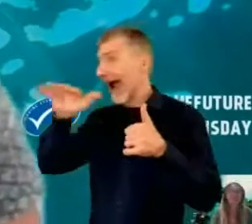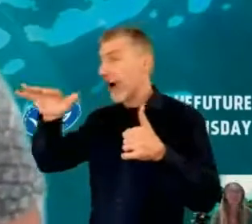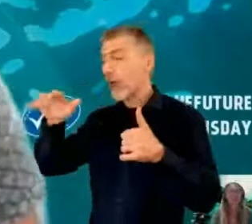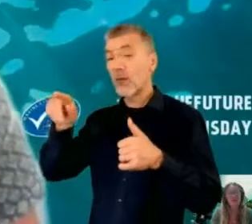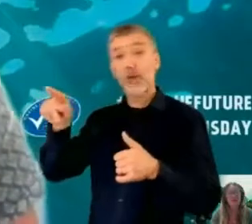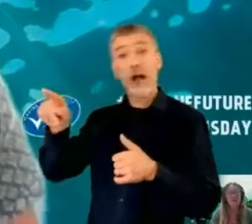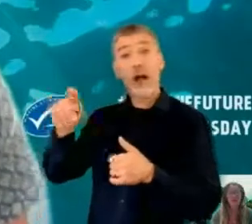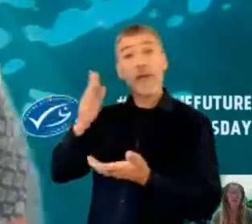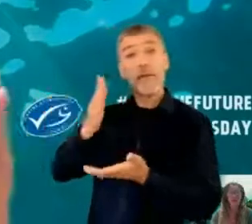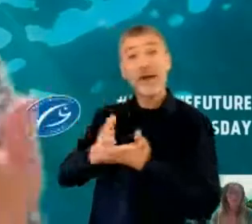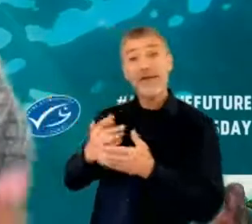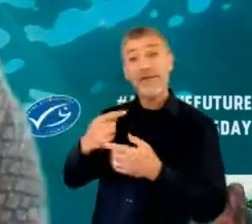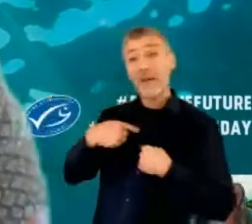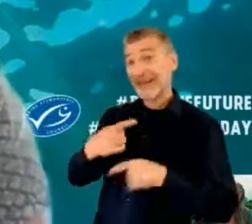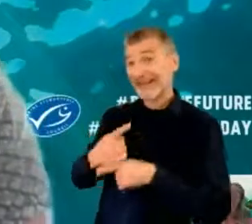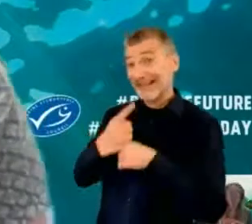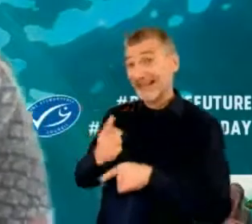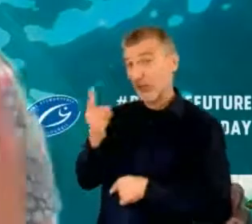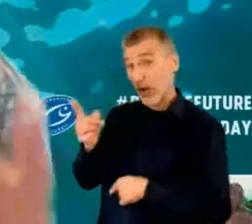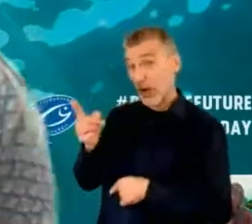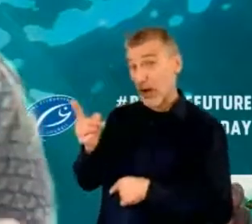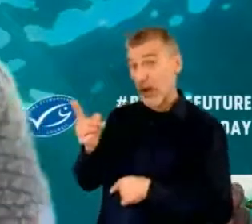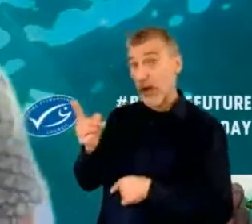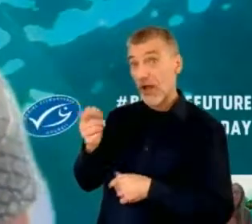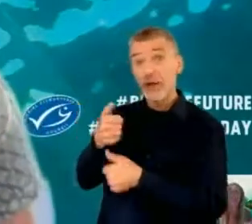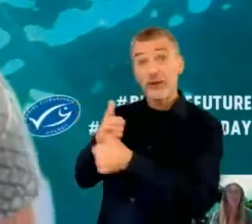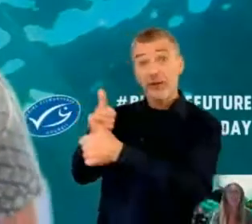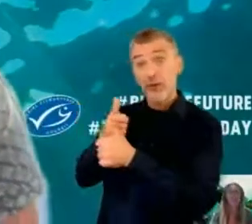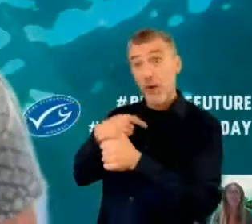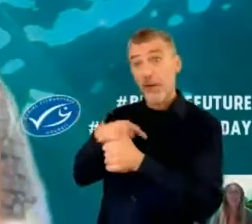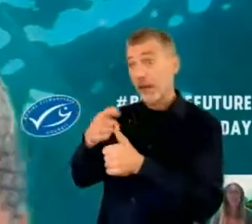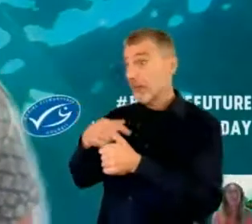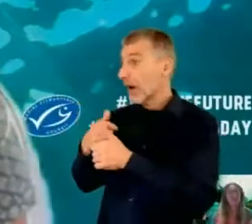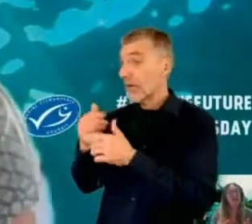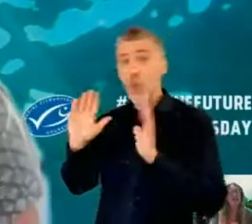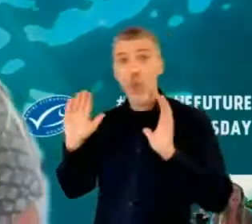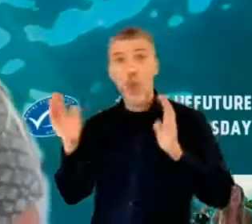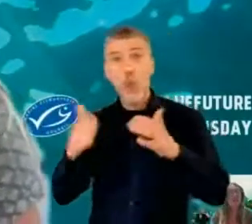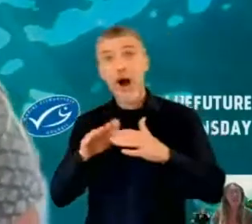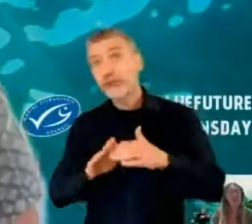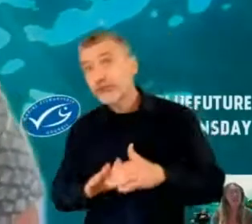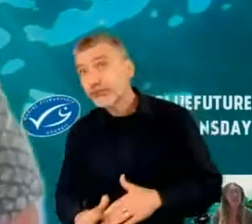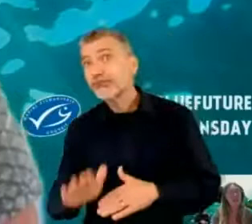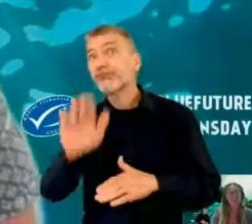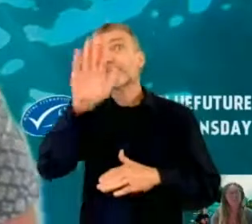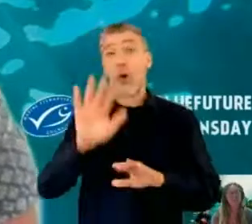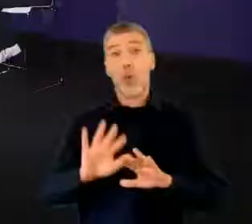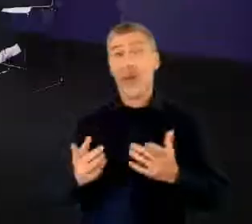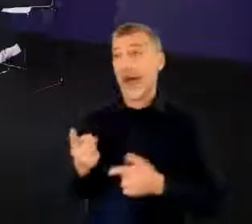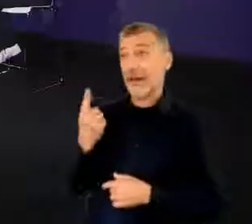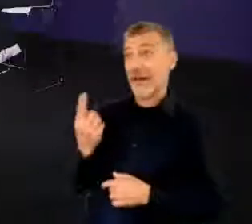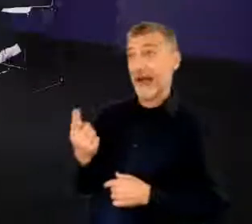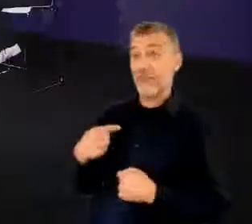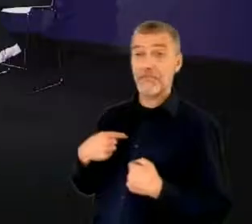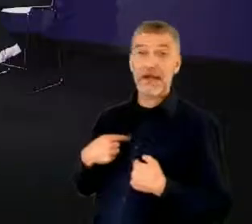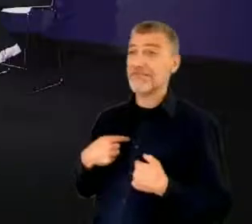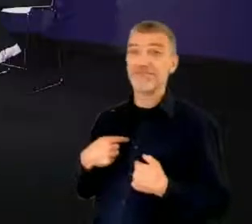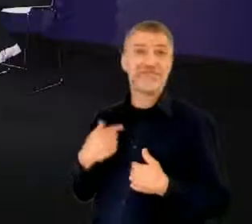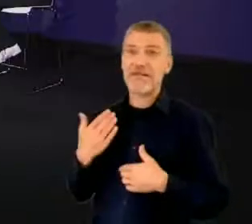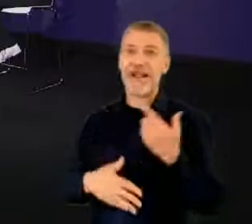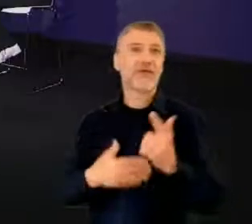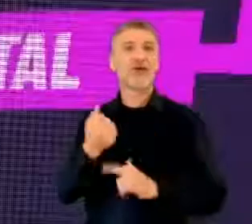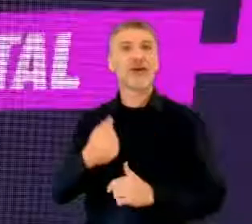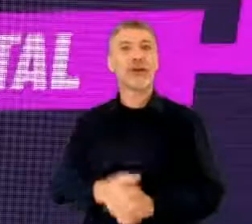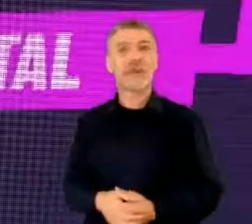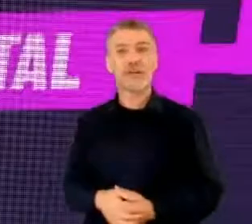my future career to do A-level biology and go on to do that. And without him, I wouldn't be here. That is absolutely amazing. And